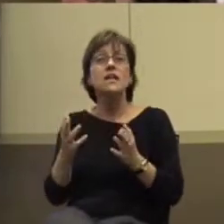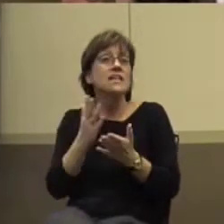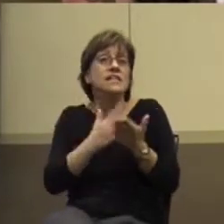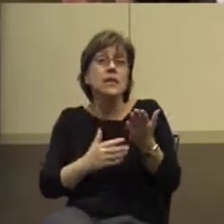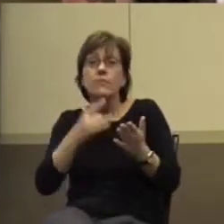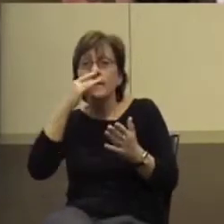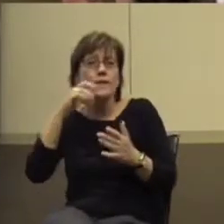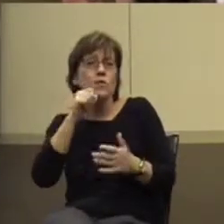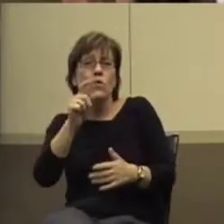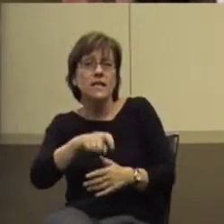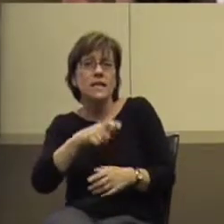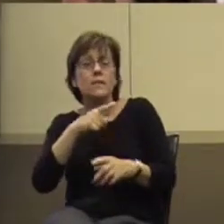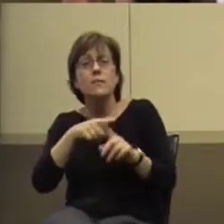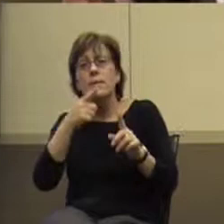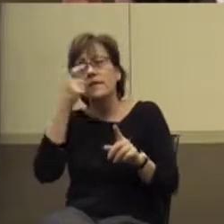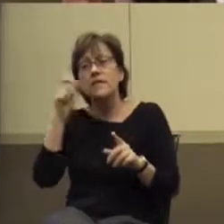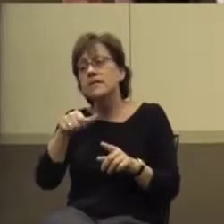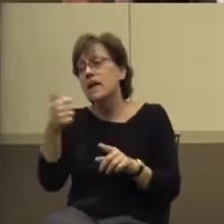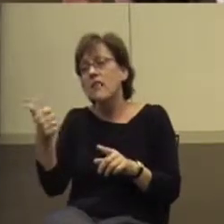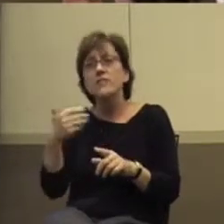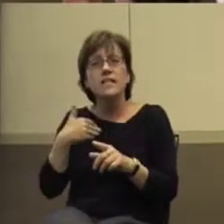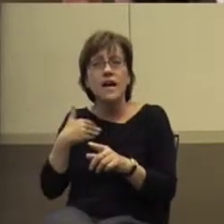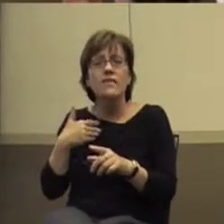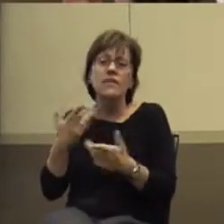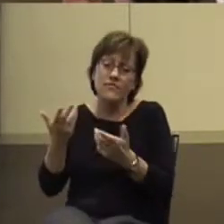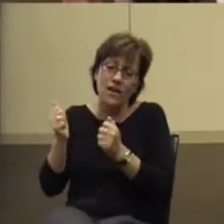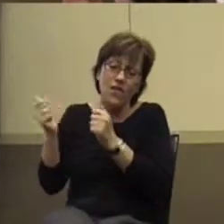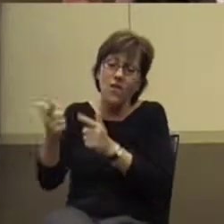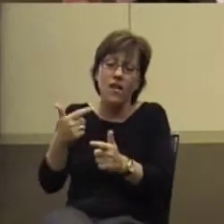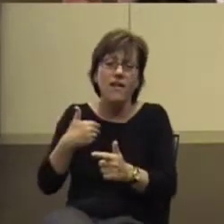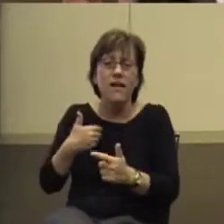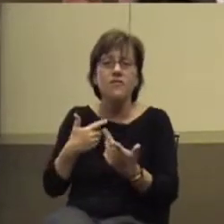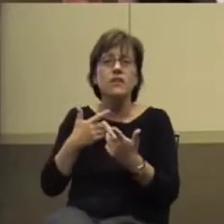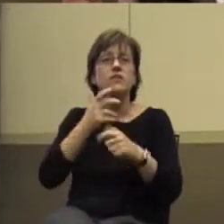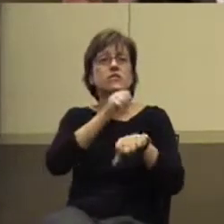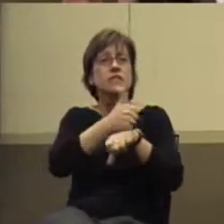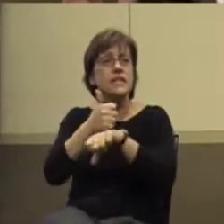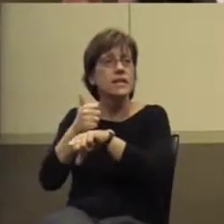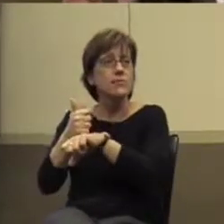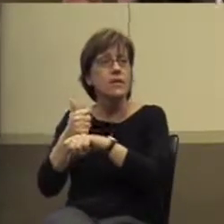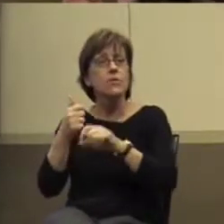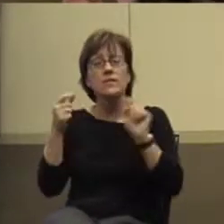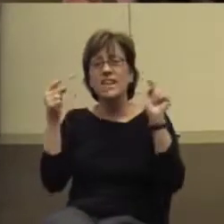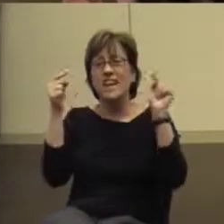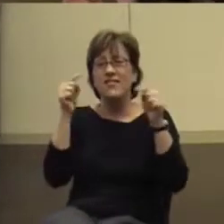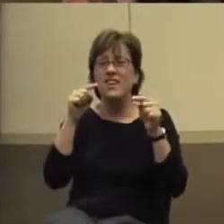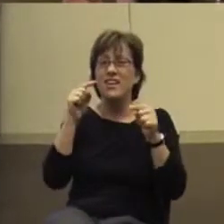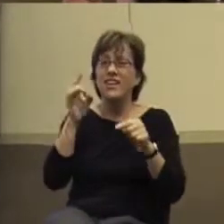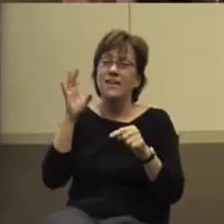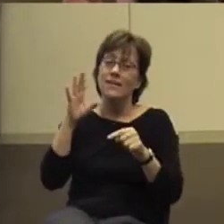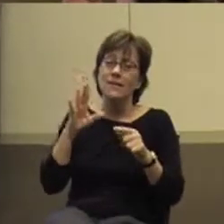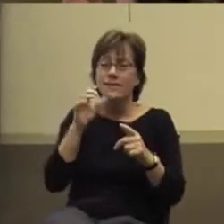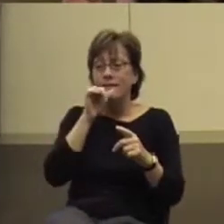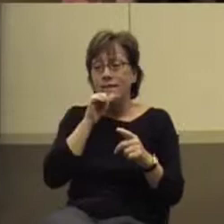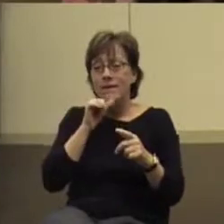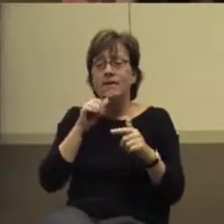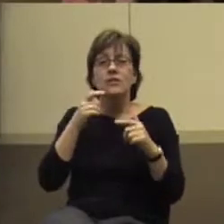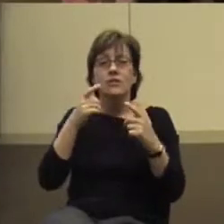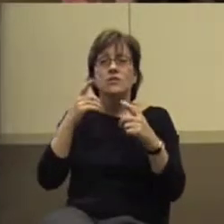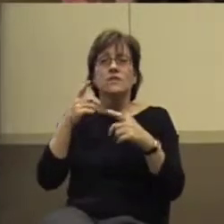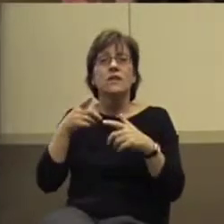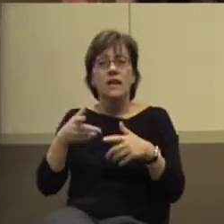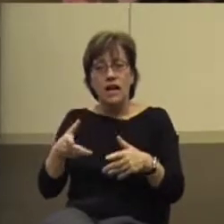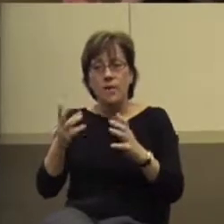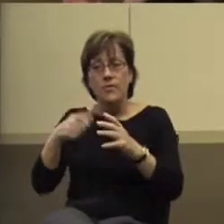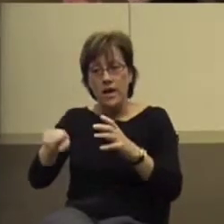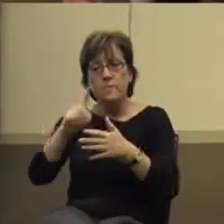need it, but because the others have it, they just all have it. And setting it up was a pain, and getting them used to it was difficult,